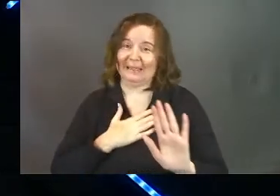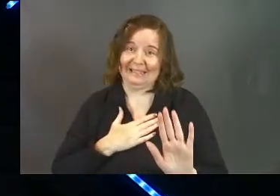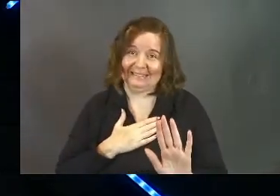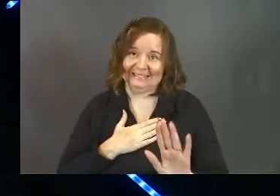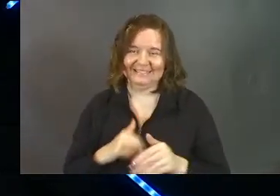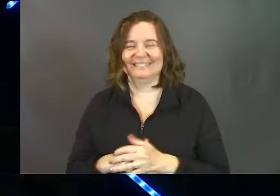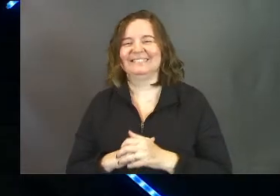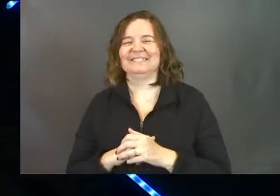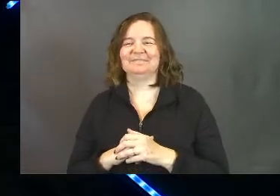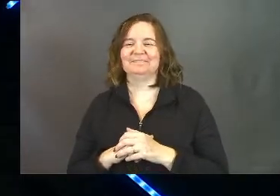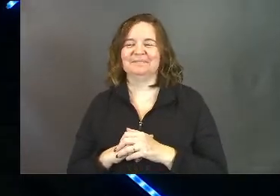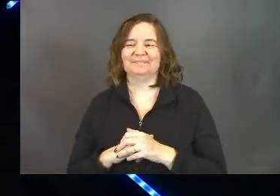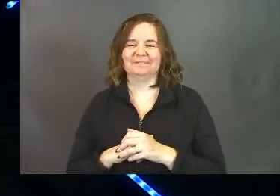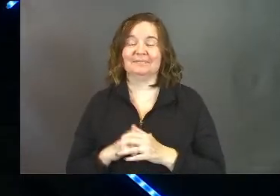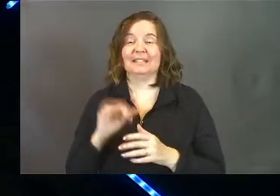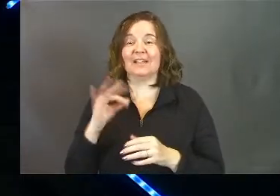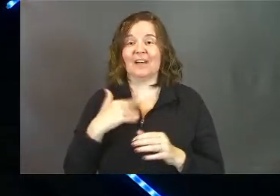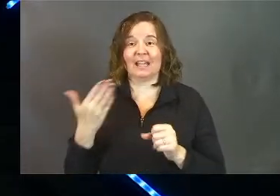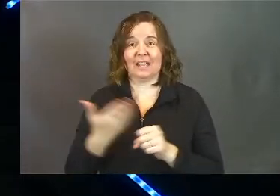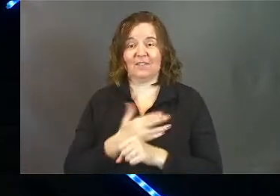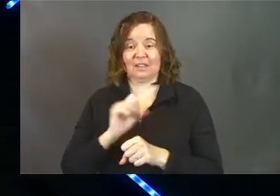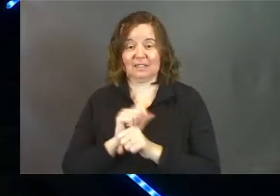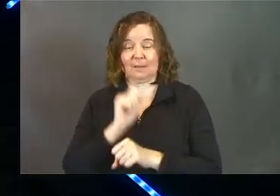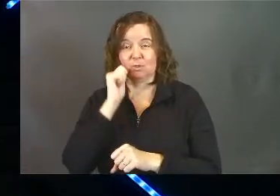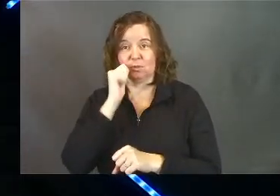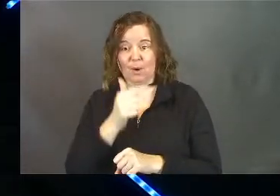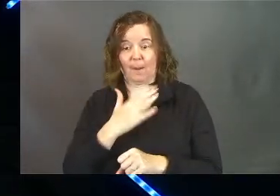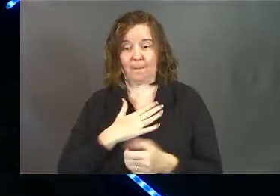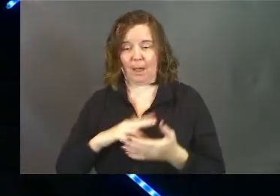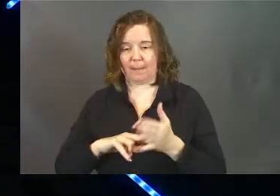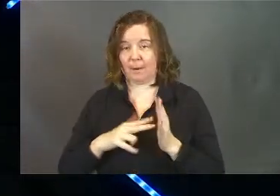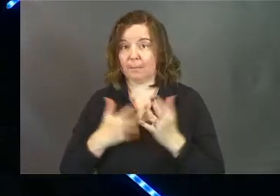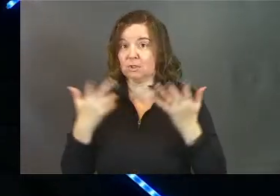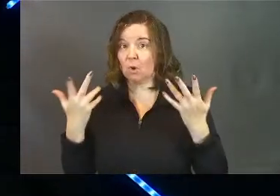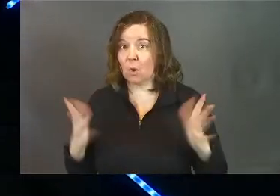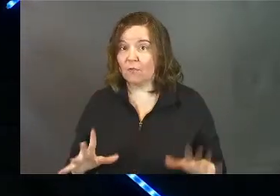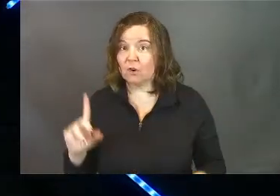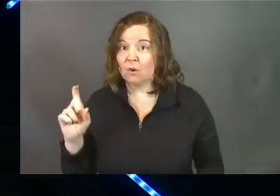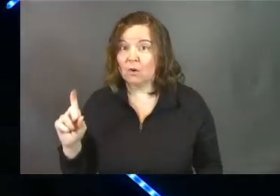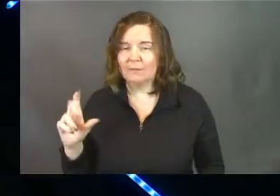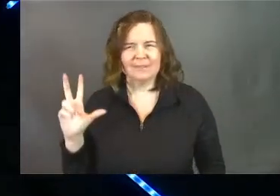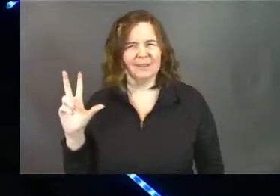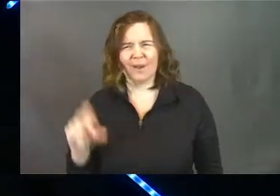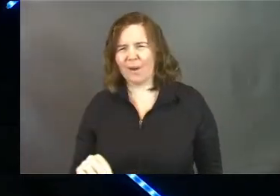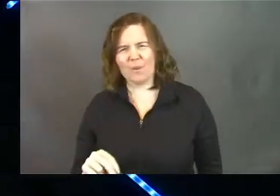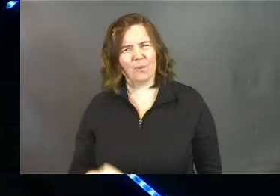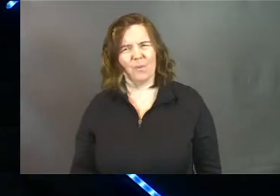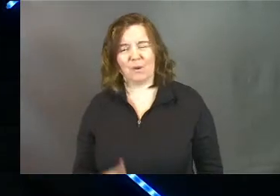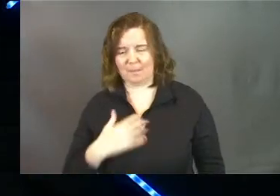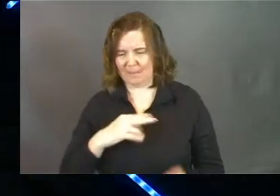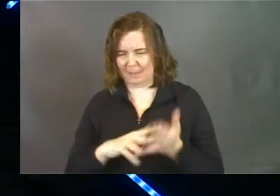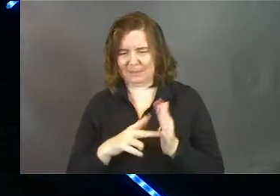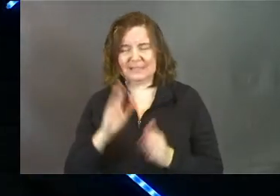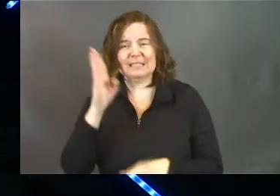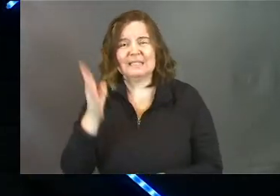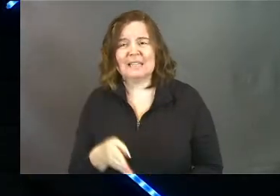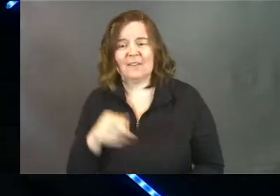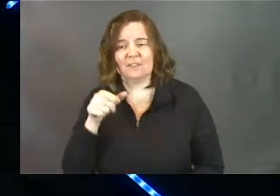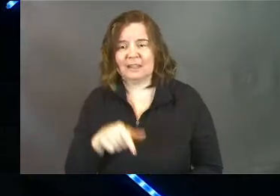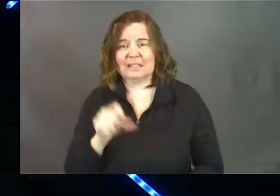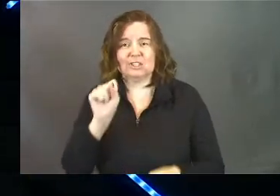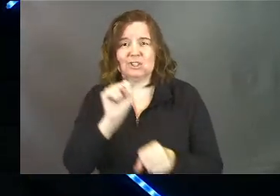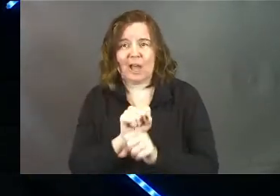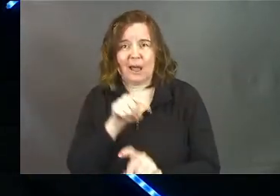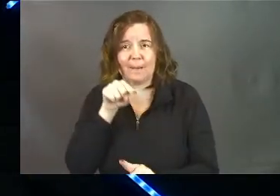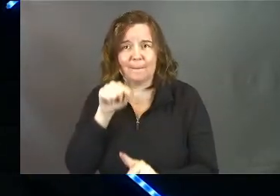Please. If I get fired from this job tomorrow, is my purpose over? No. My purpose has never been this